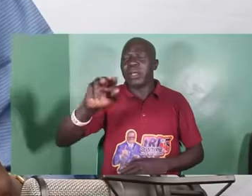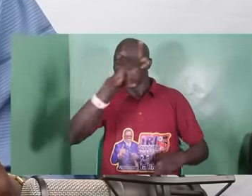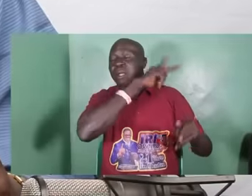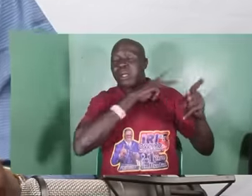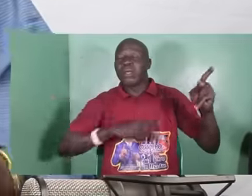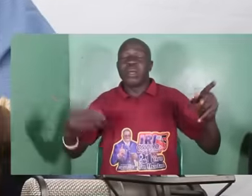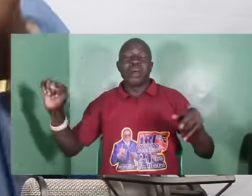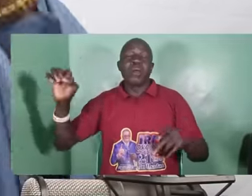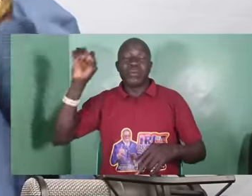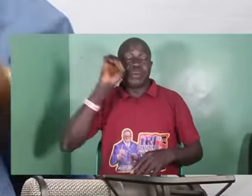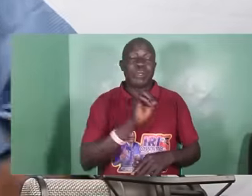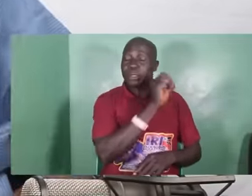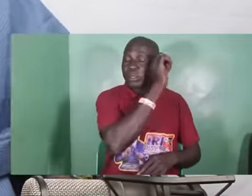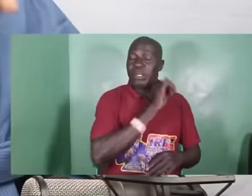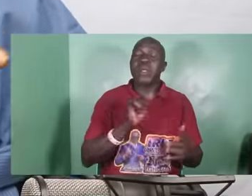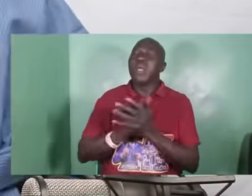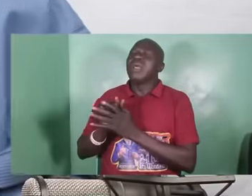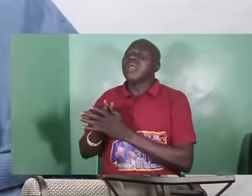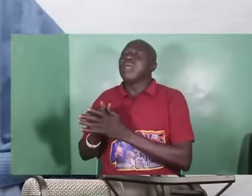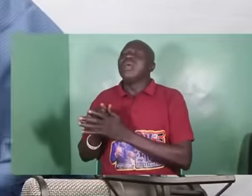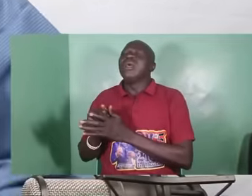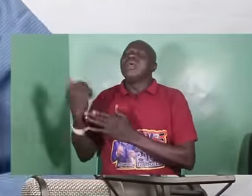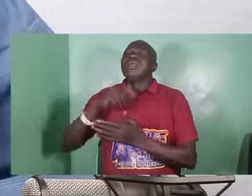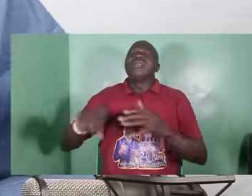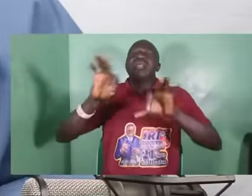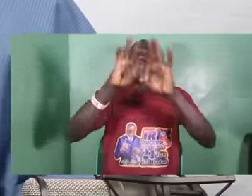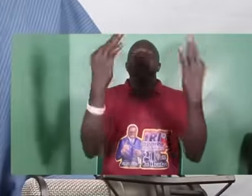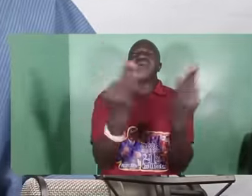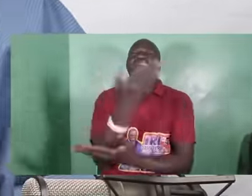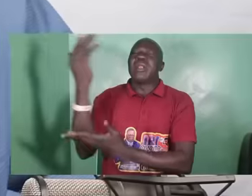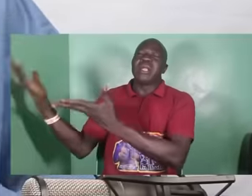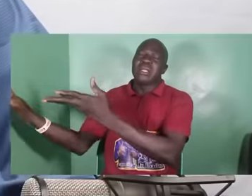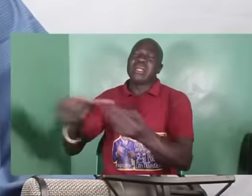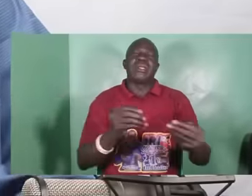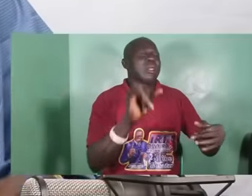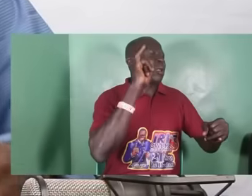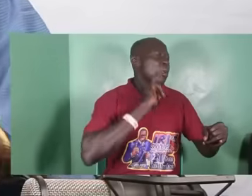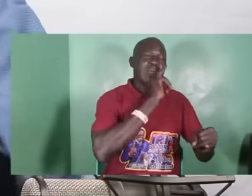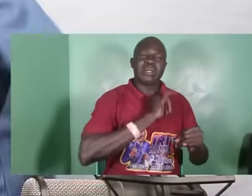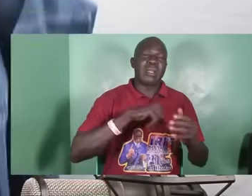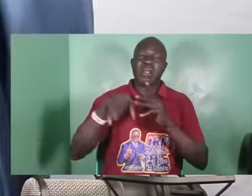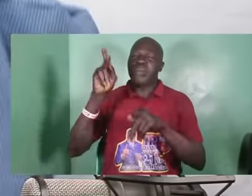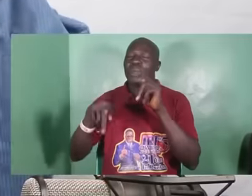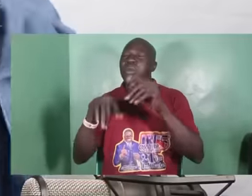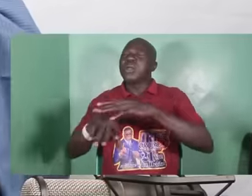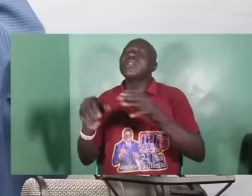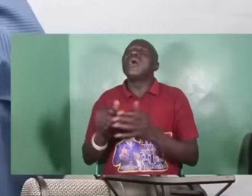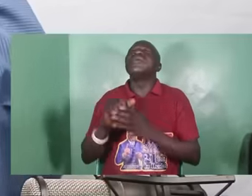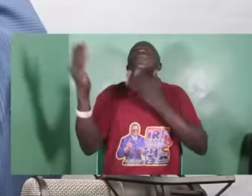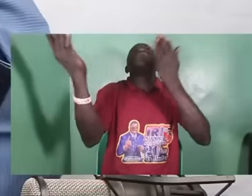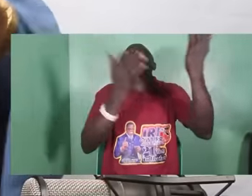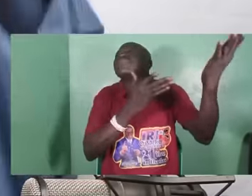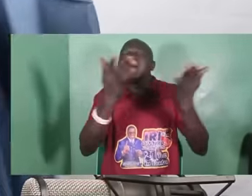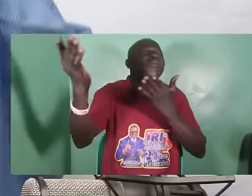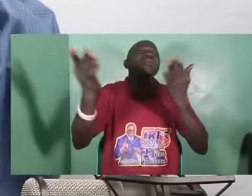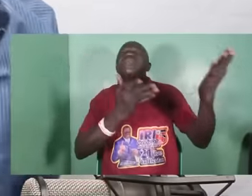of Egypt. He's aligned and enslaved the Israelites. my friend, the one is still. And that